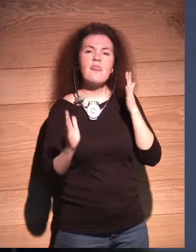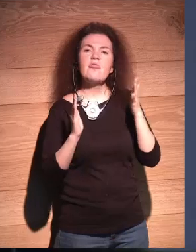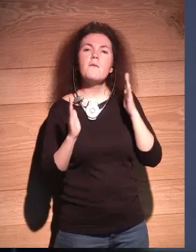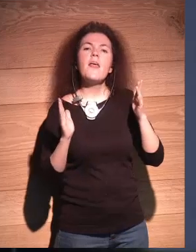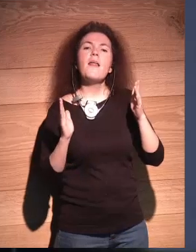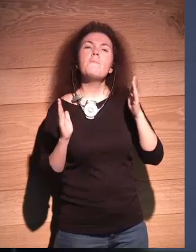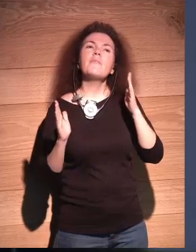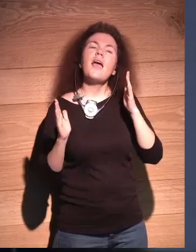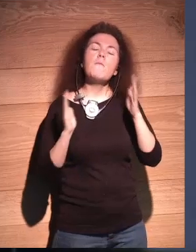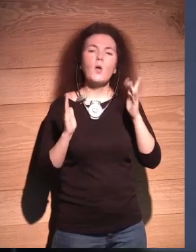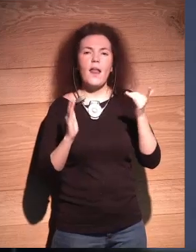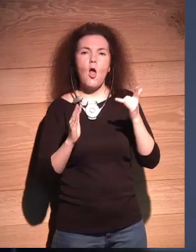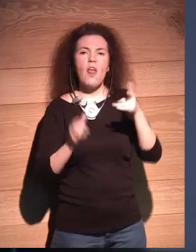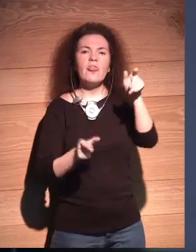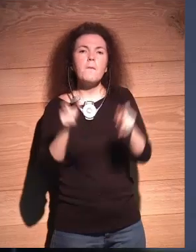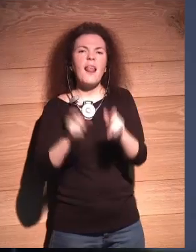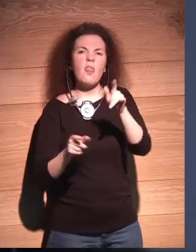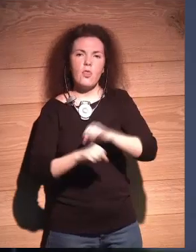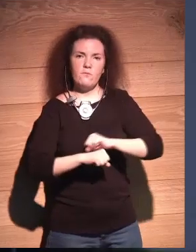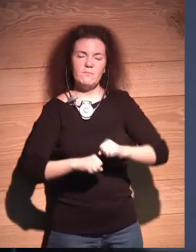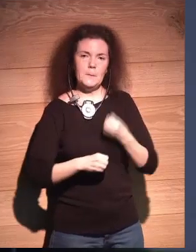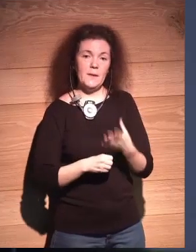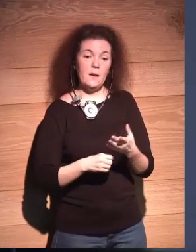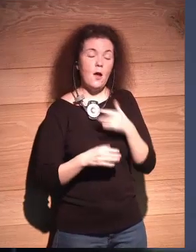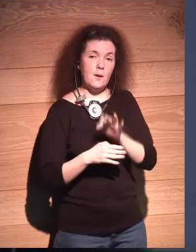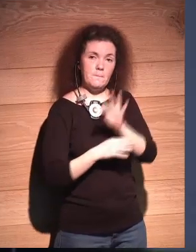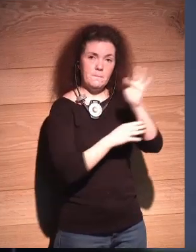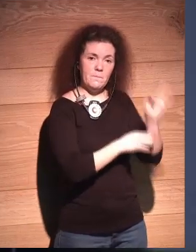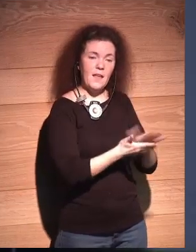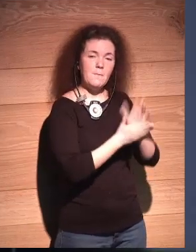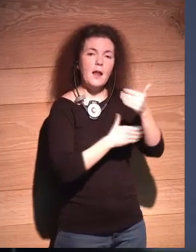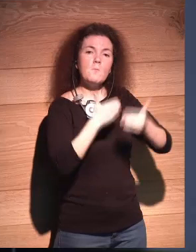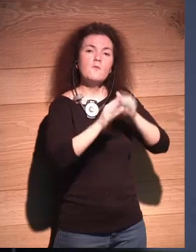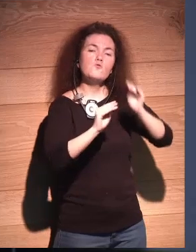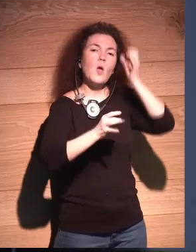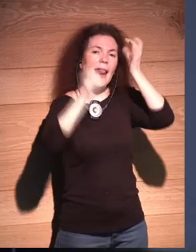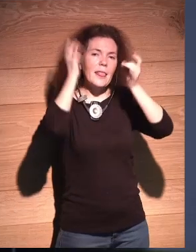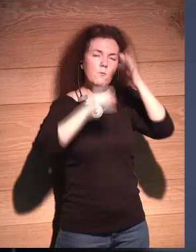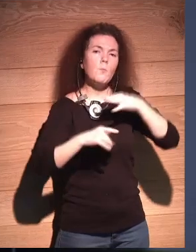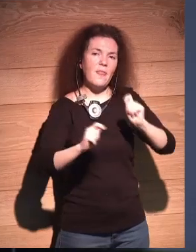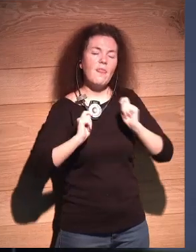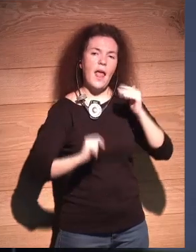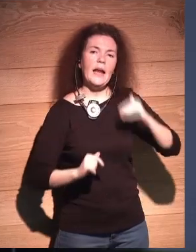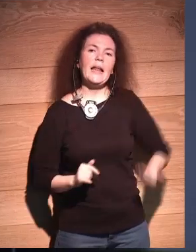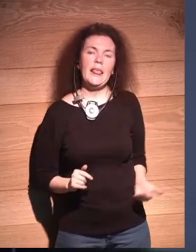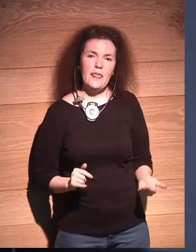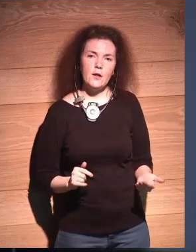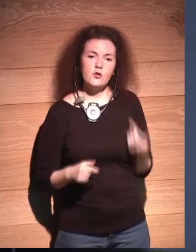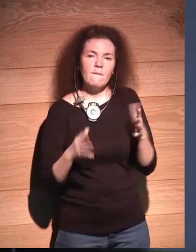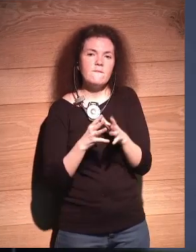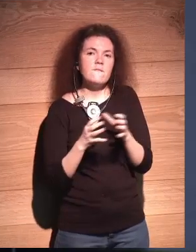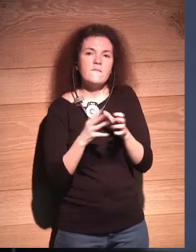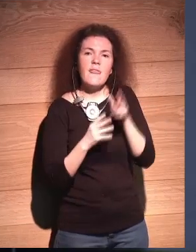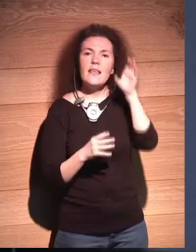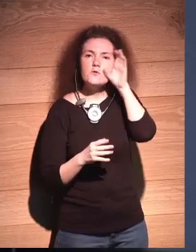you can say that they make civilization settle. I leave the floor to her. We're talking today about her